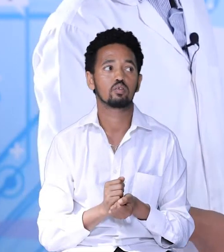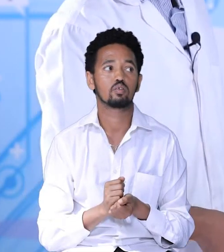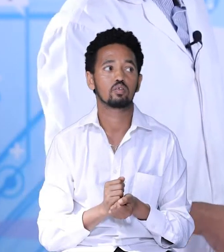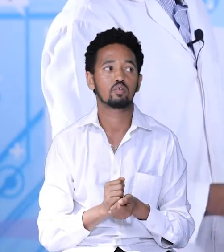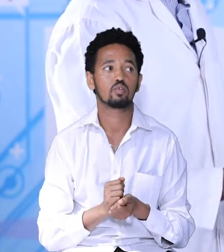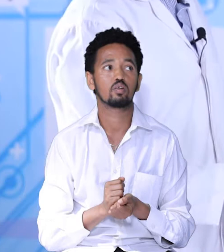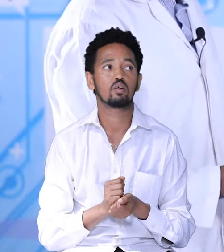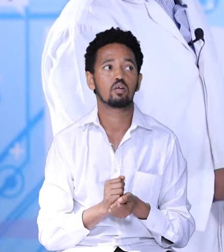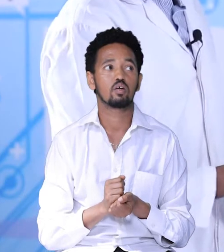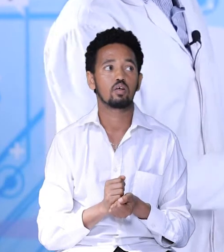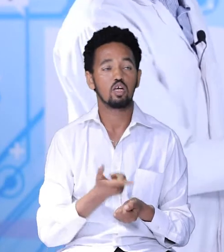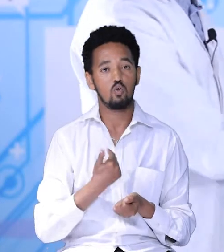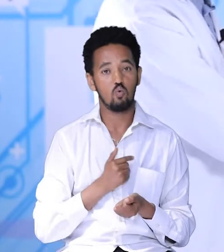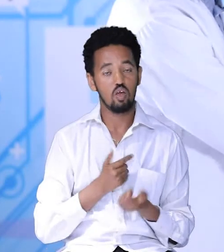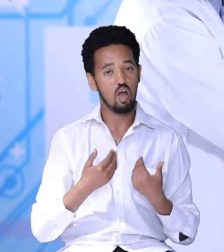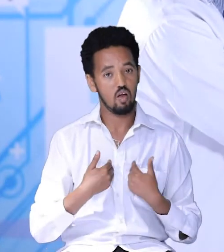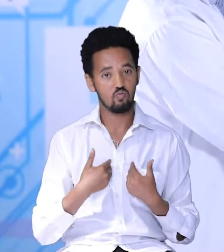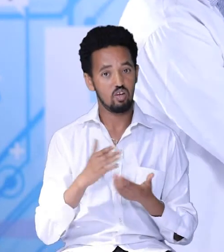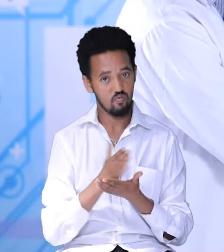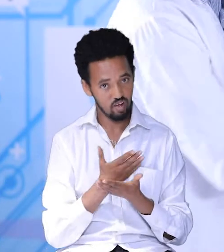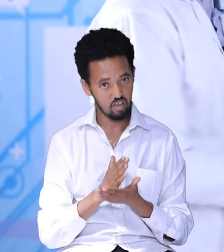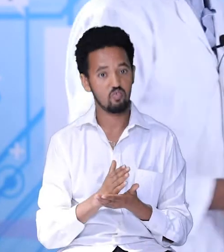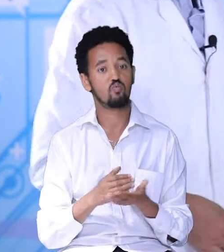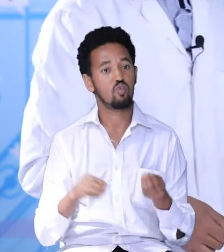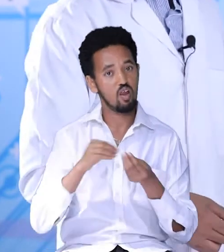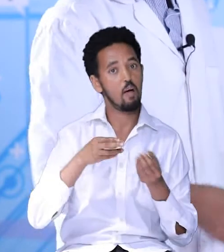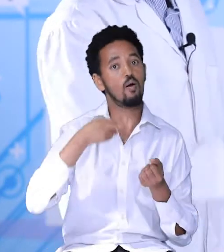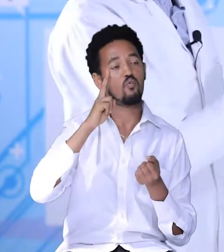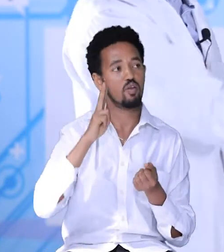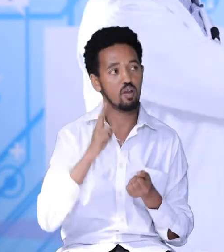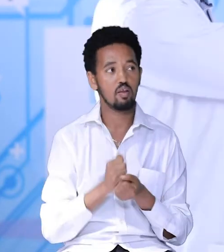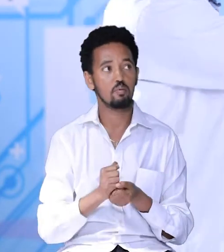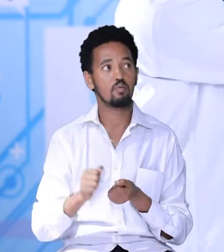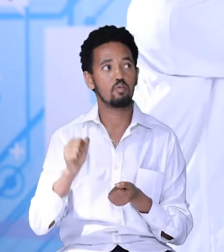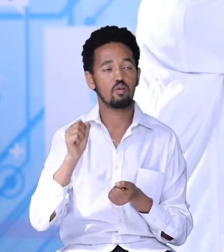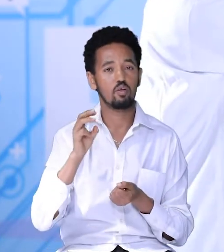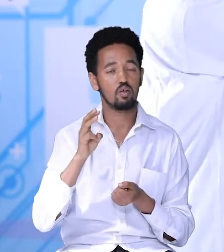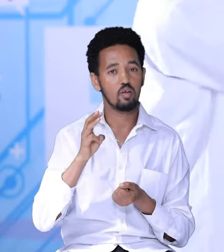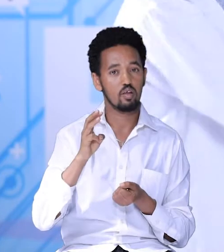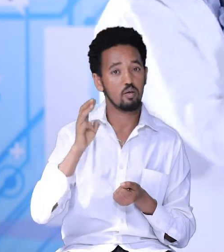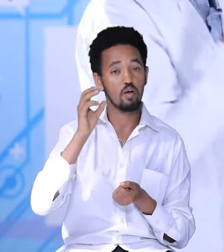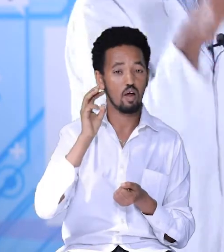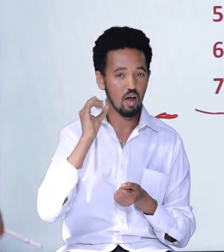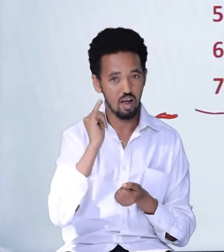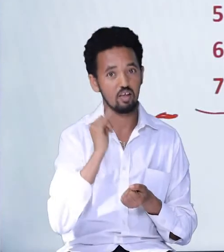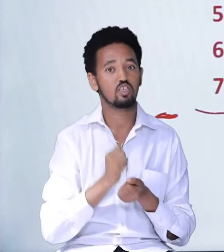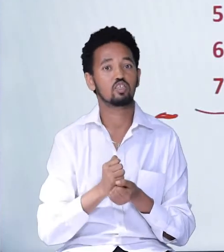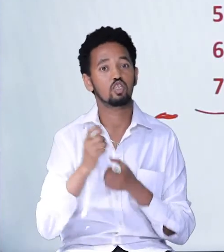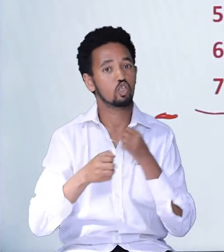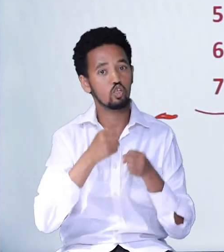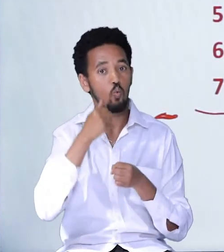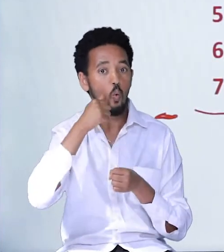Then you have to divide it to the amount of WI. WI means the total number of women in age